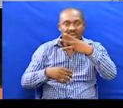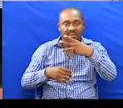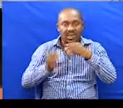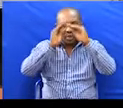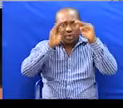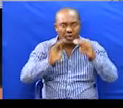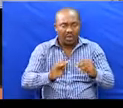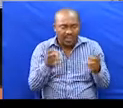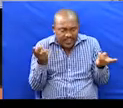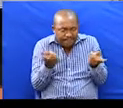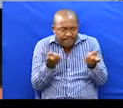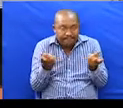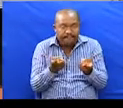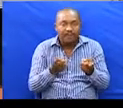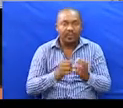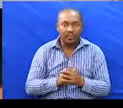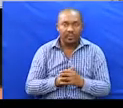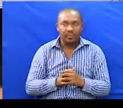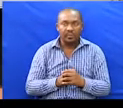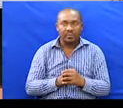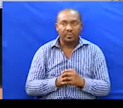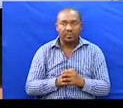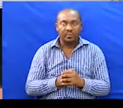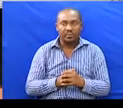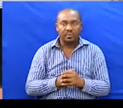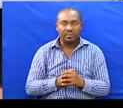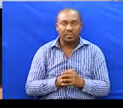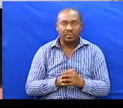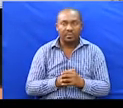structures. Thread-like structures.